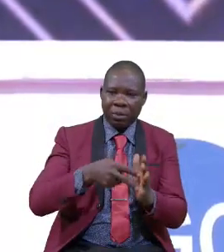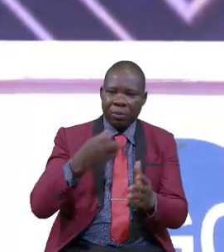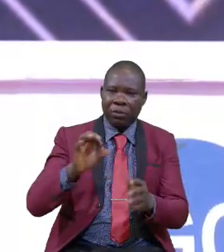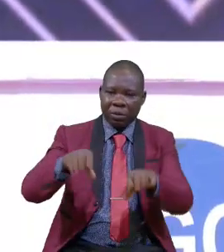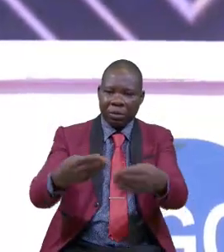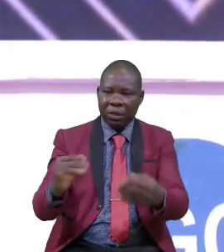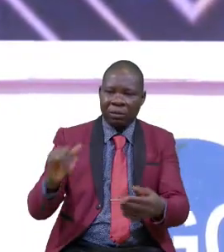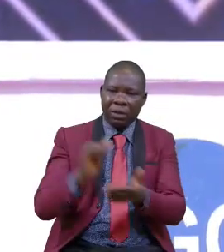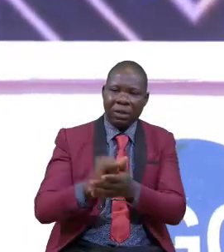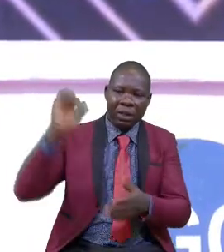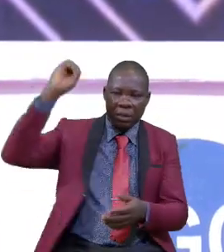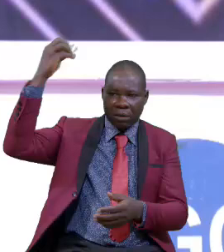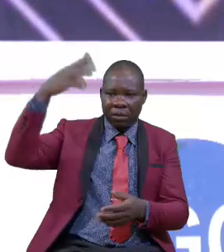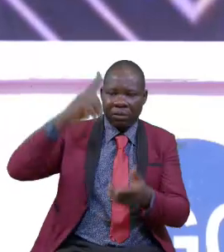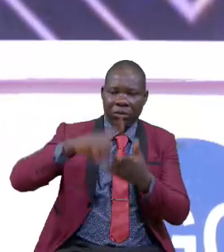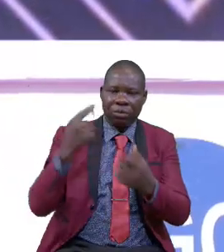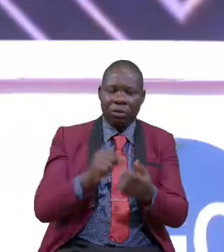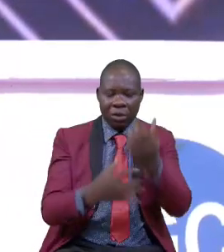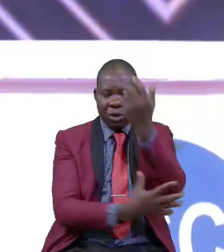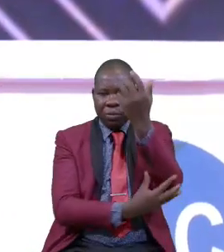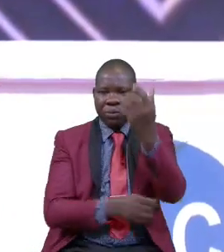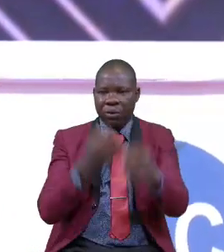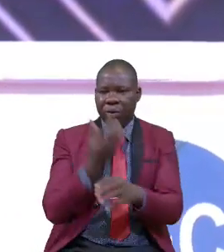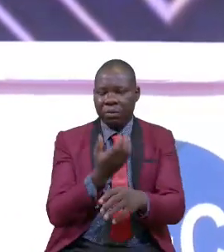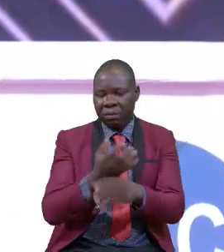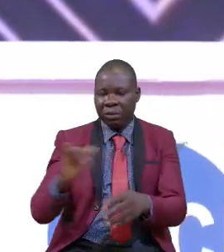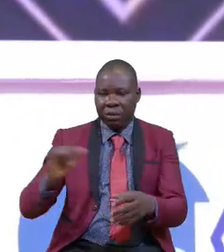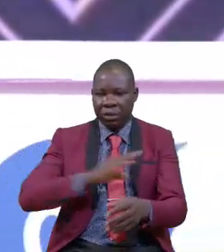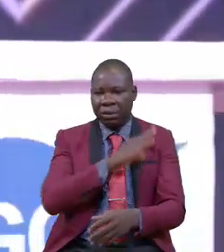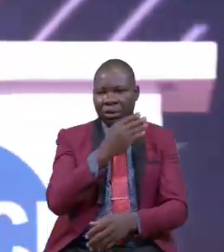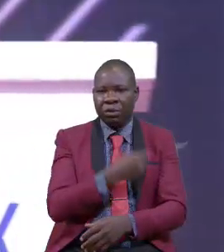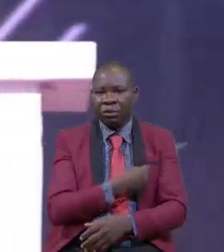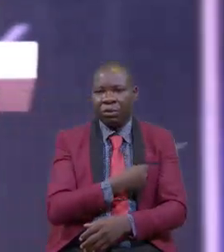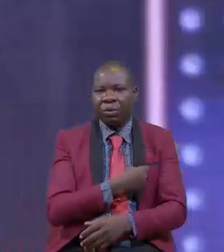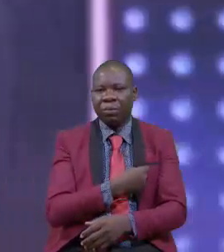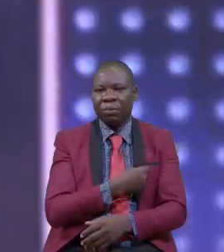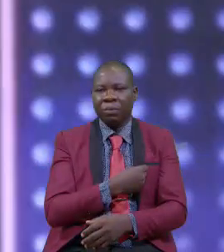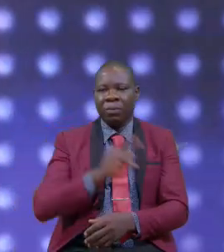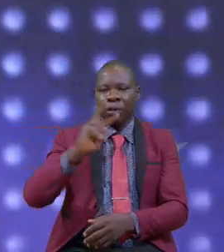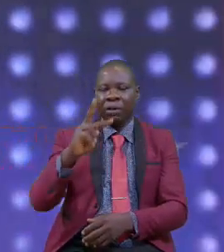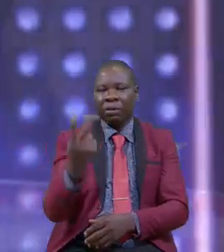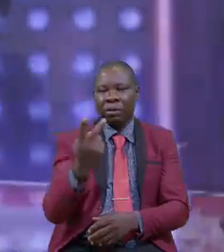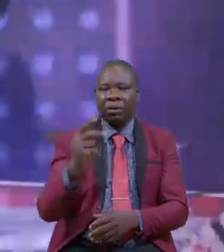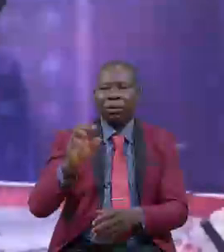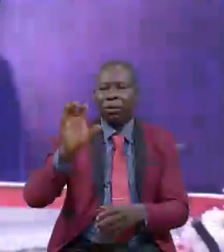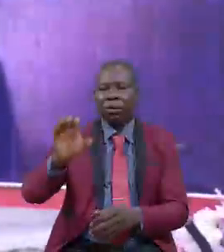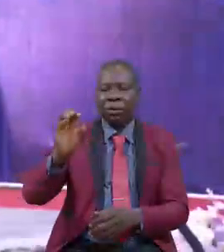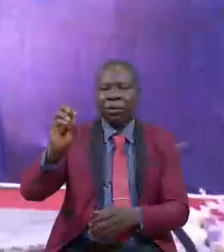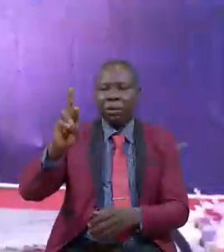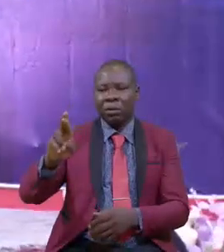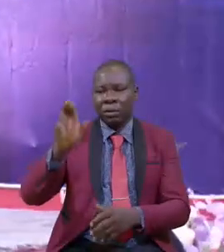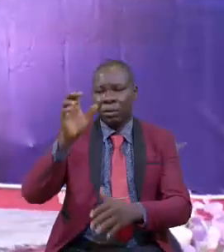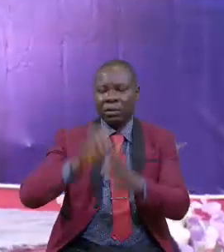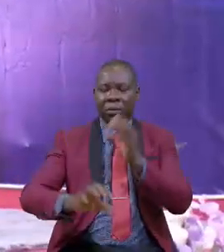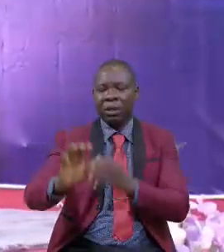poor, beseeching soul. We're looking at 2 Corinthians chapter 8, reading from